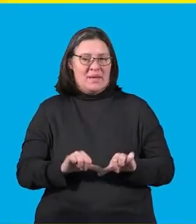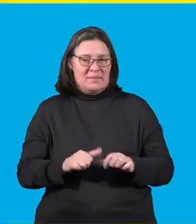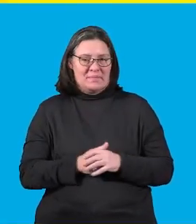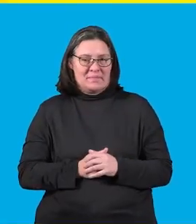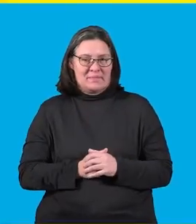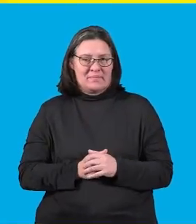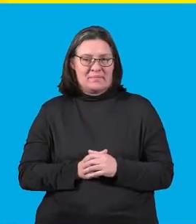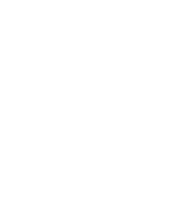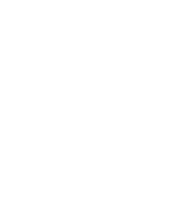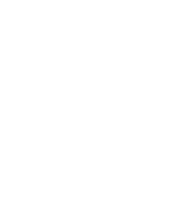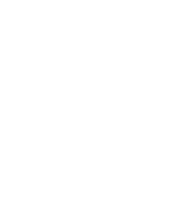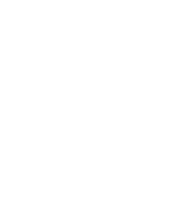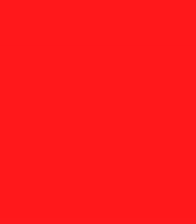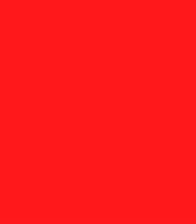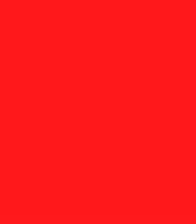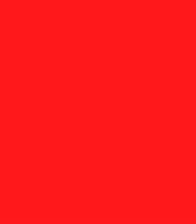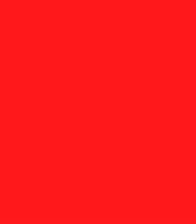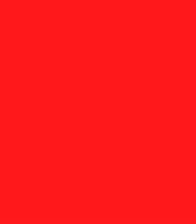after this quick break.